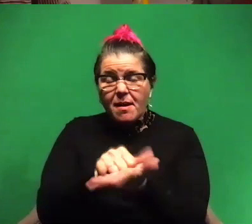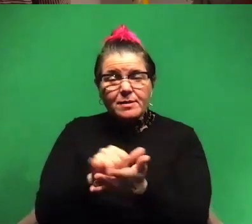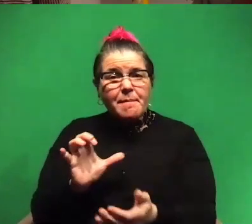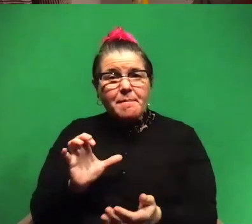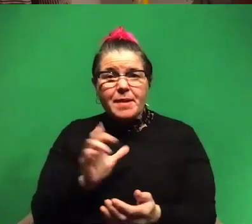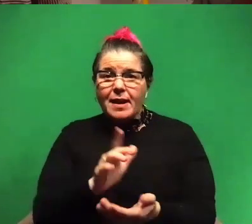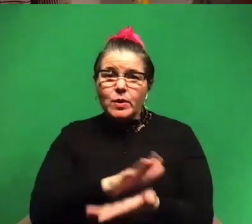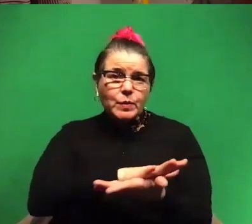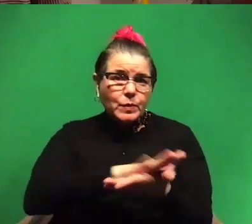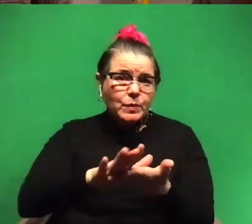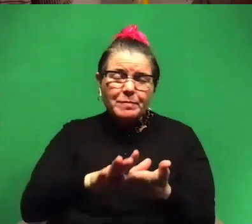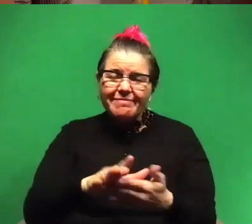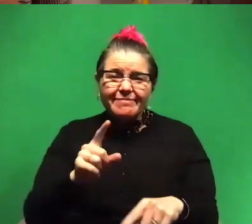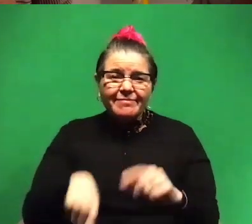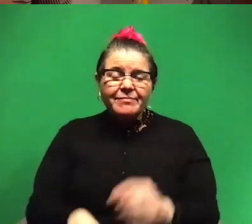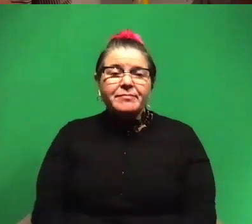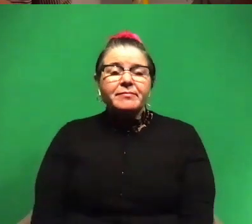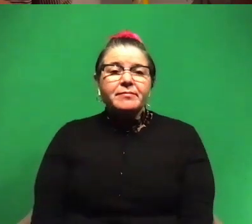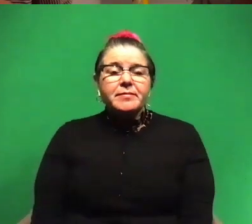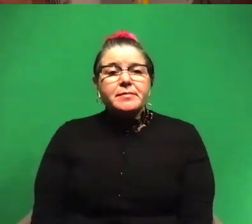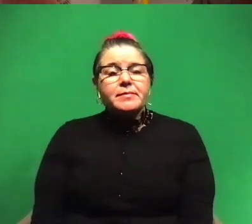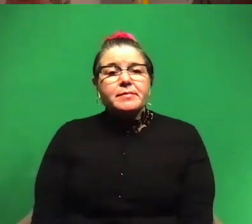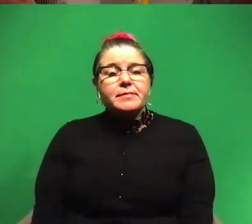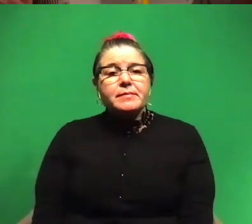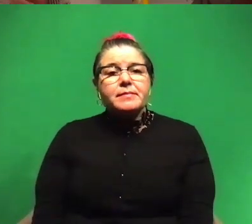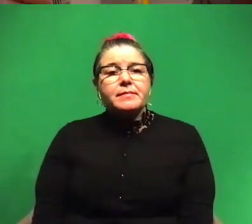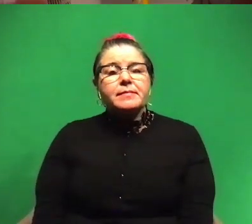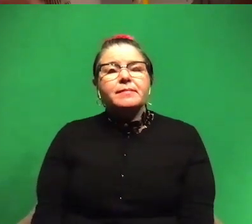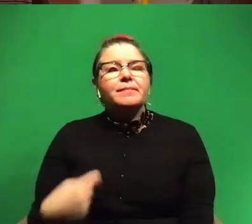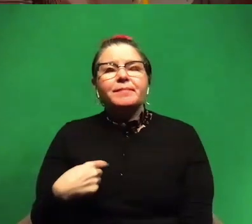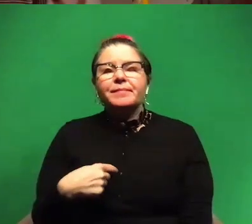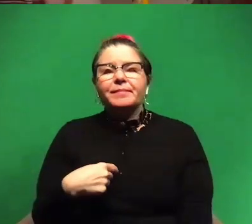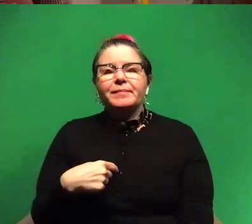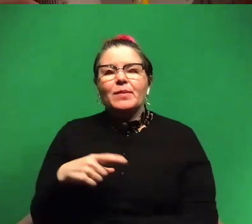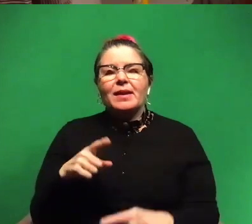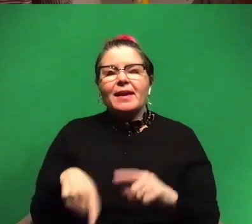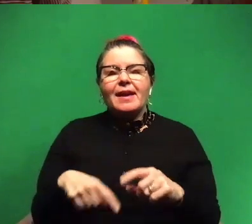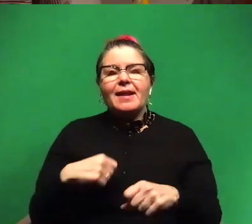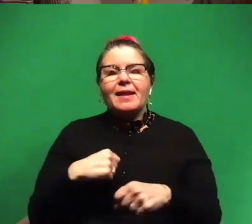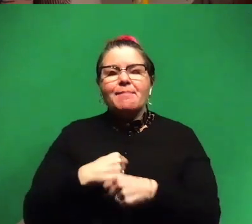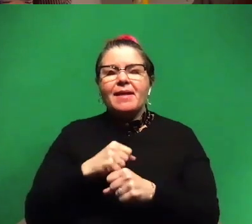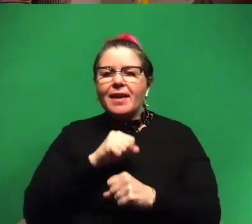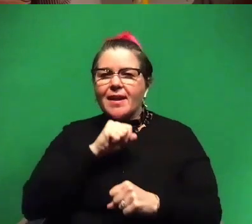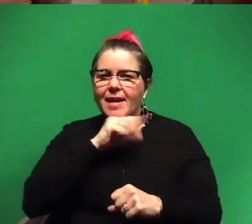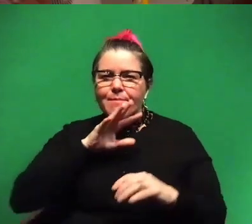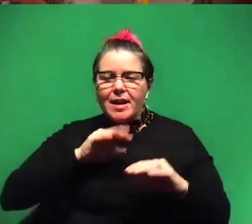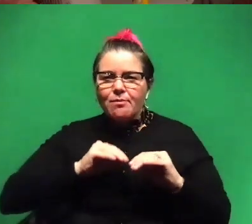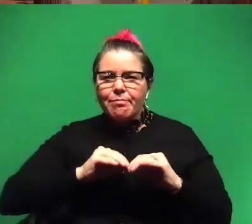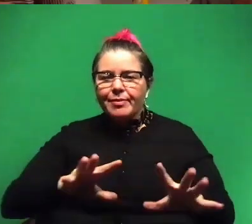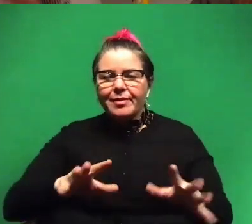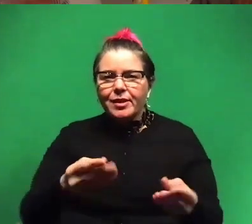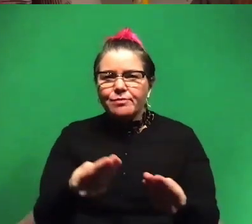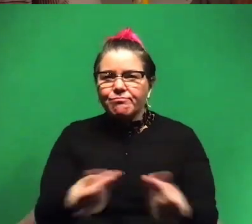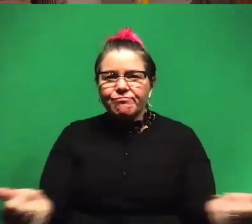clean. So it's we're not able to make the contamination go away. Or